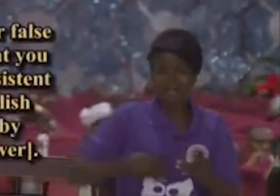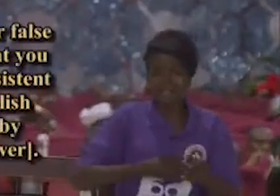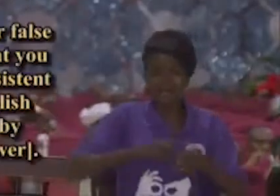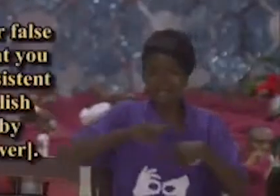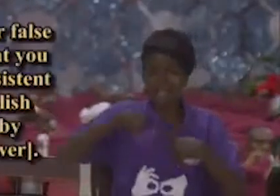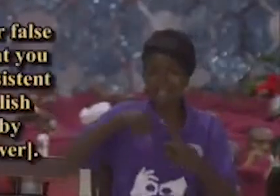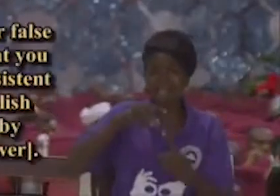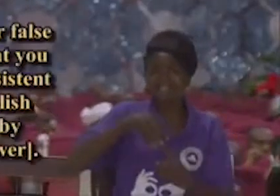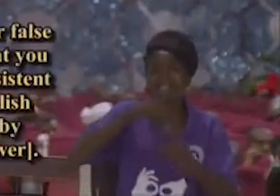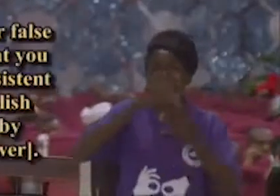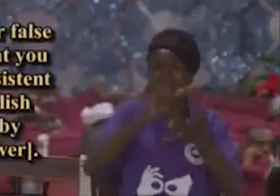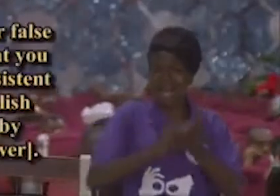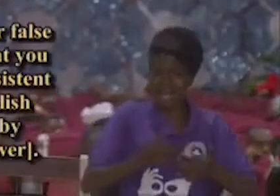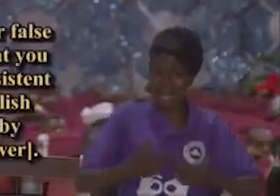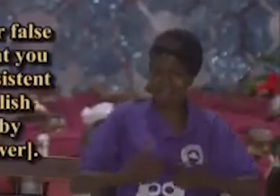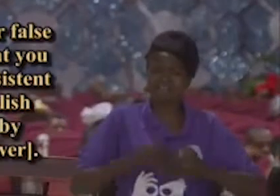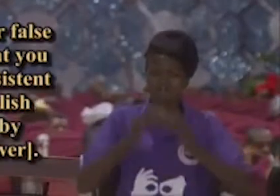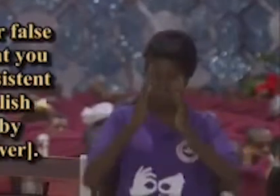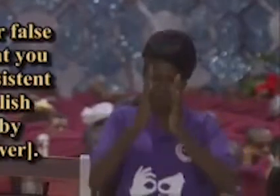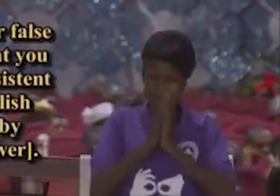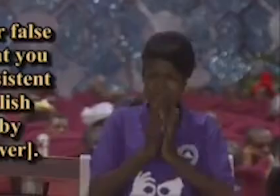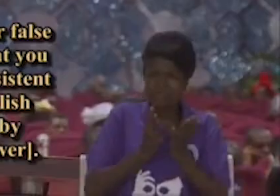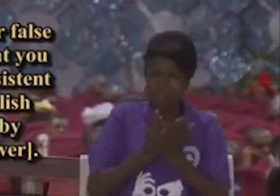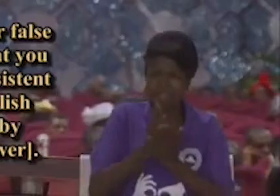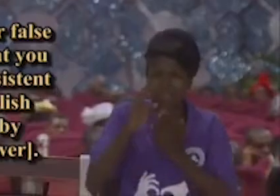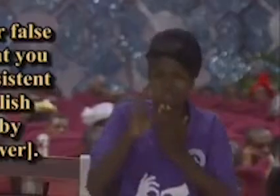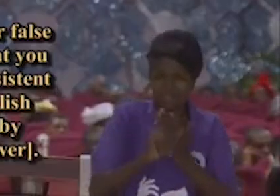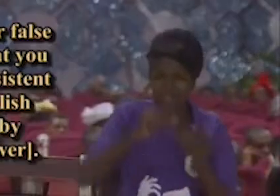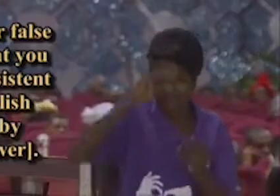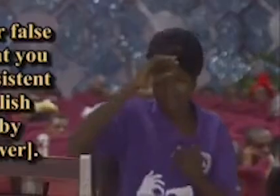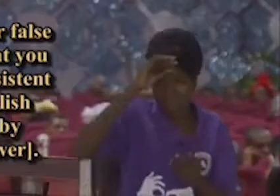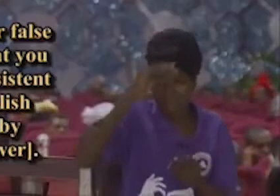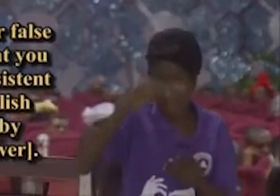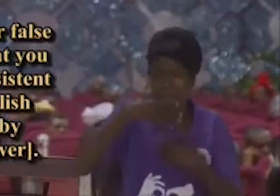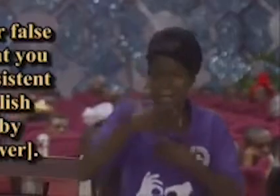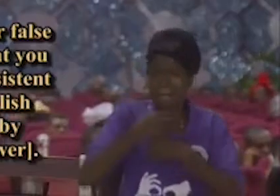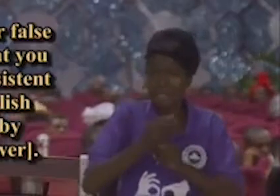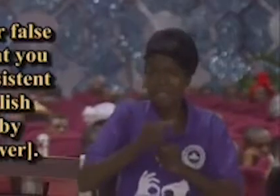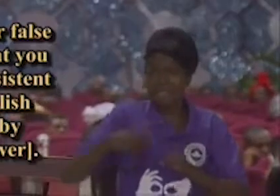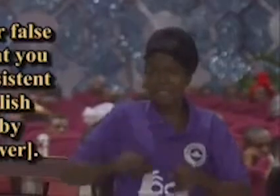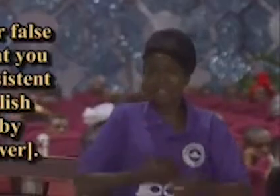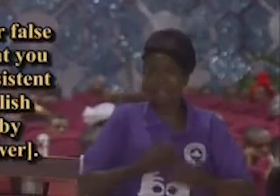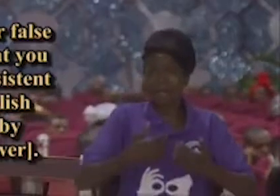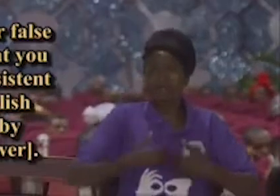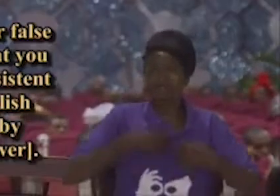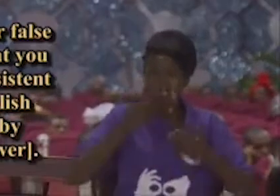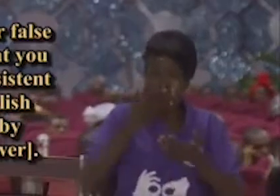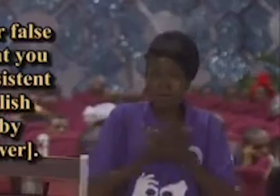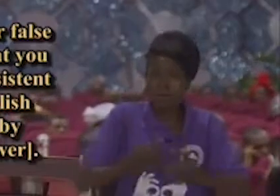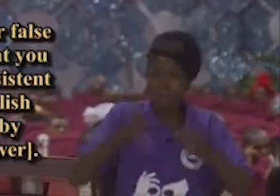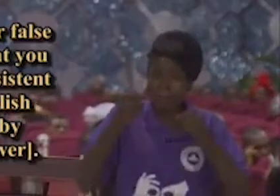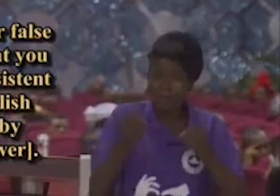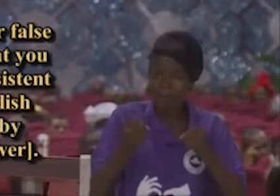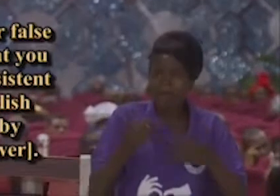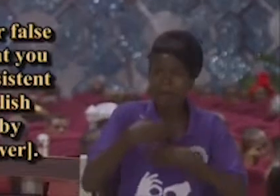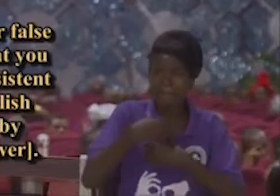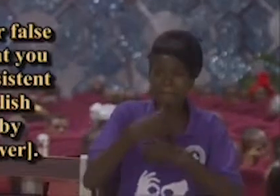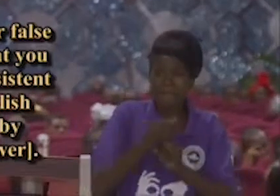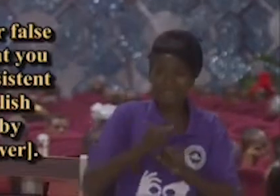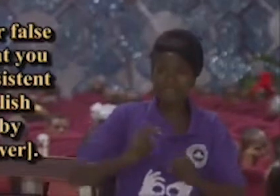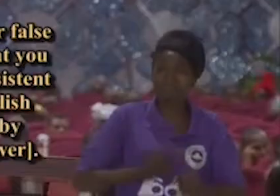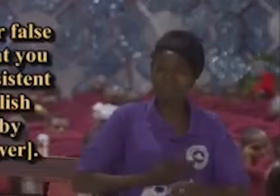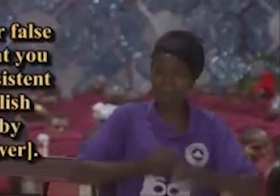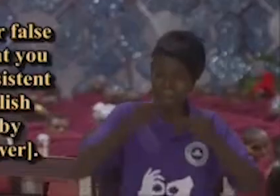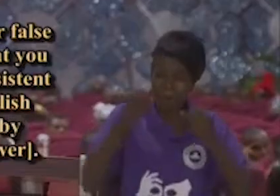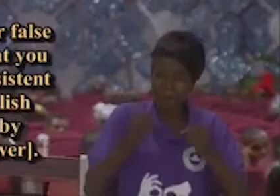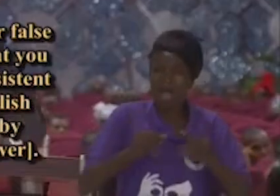heartfelt prayer of a righteous man maketh tremendous power available. It maketh what? Tremendous